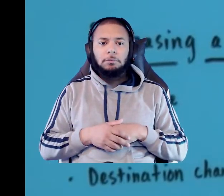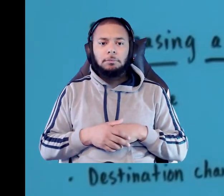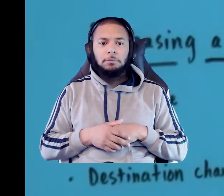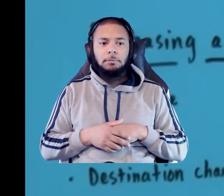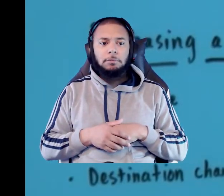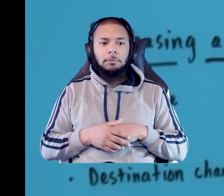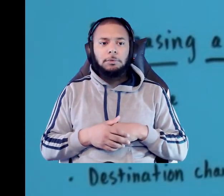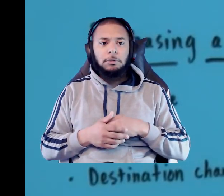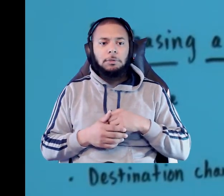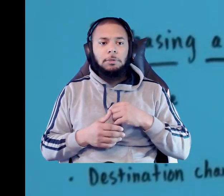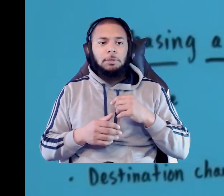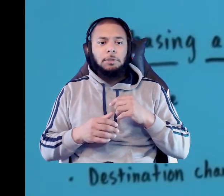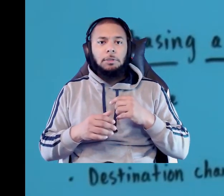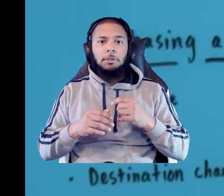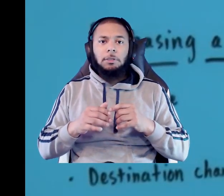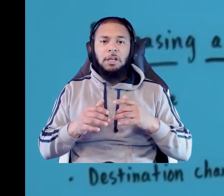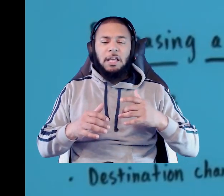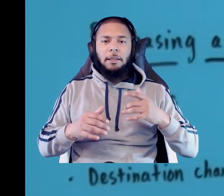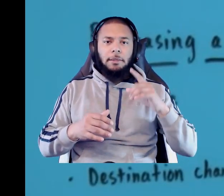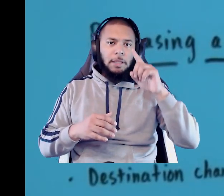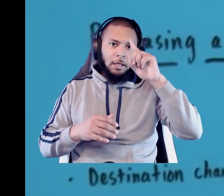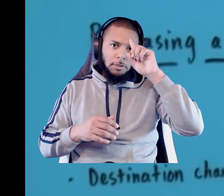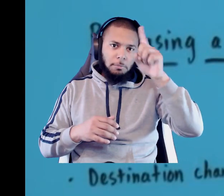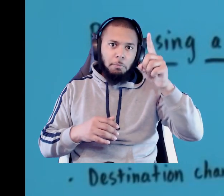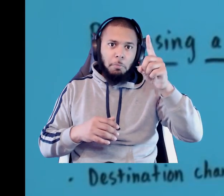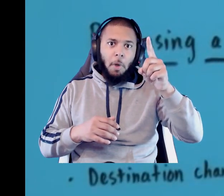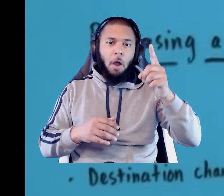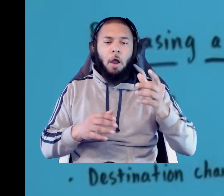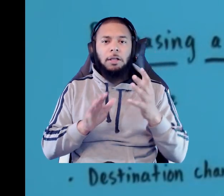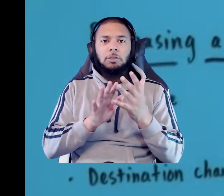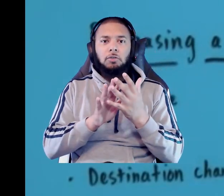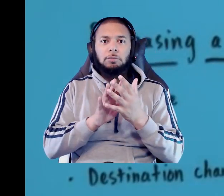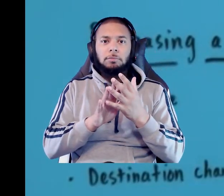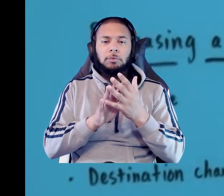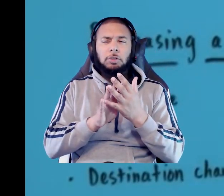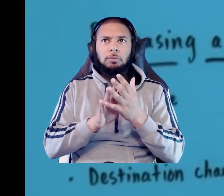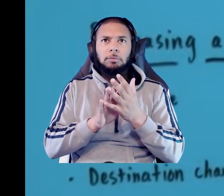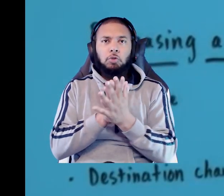$1,000 for the smart traffic sensors. Those are super cool.